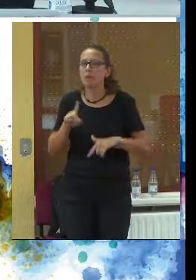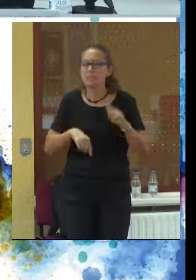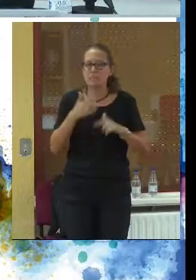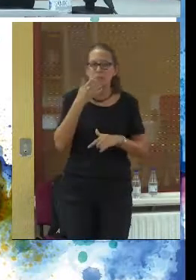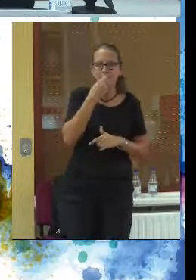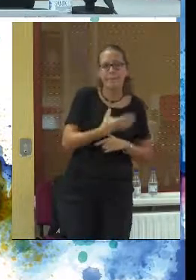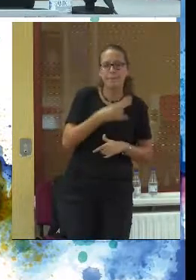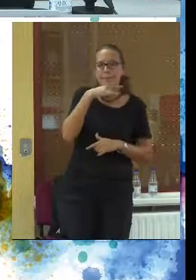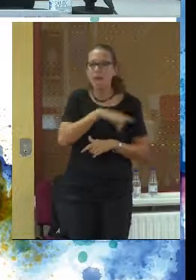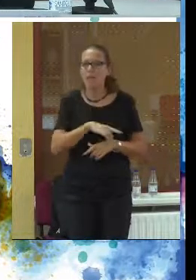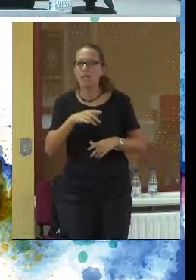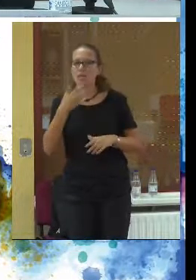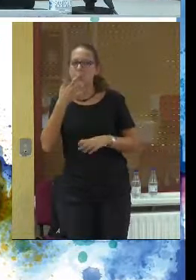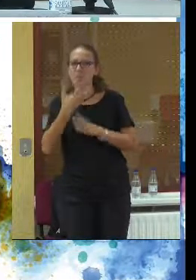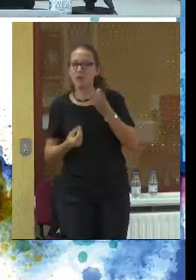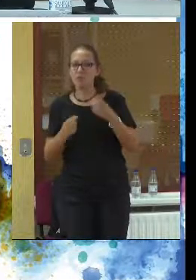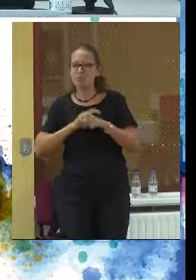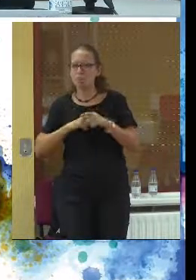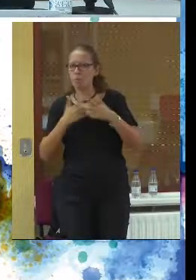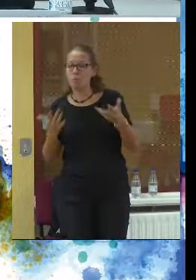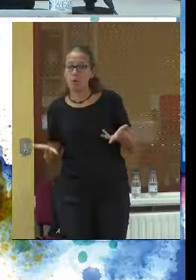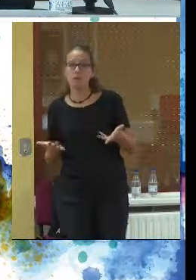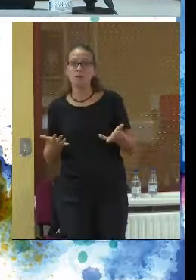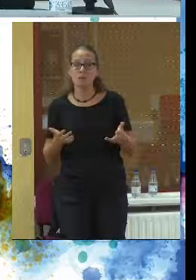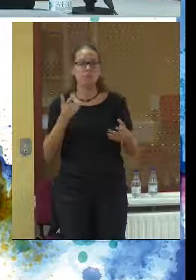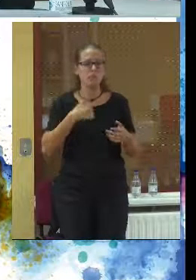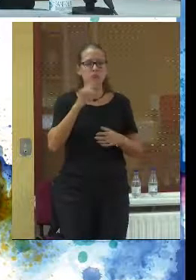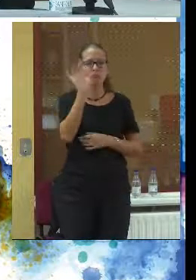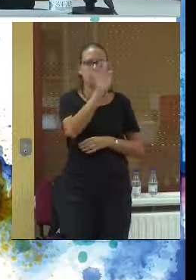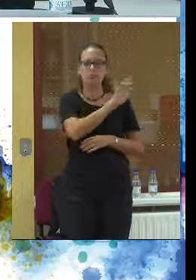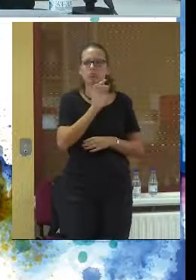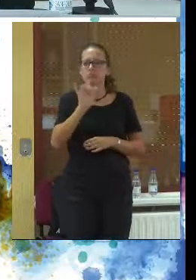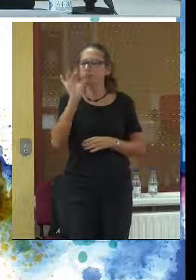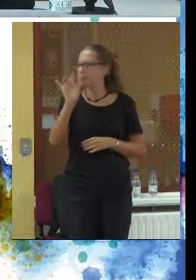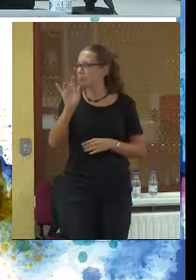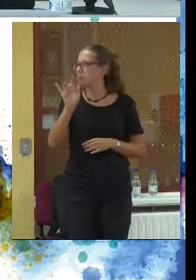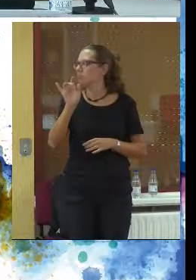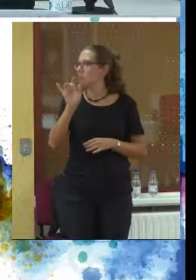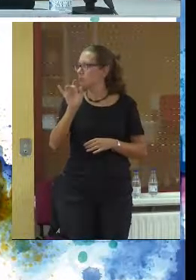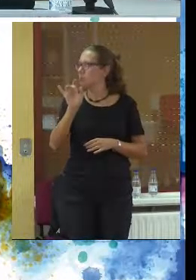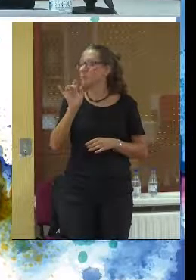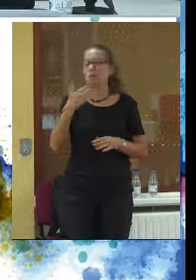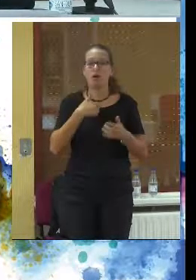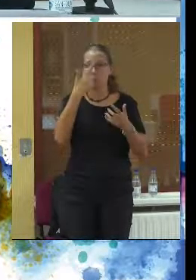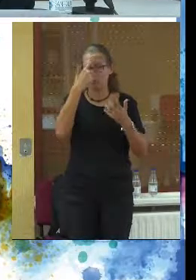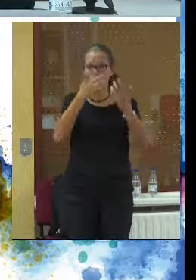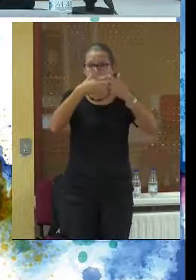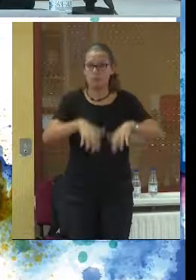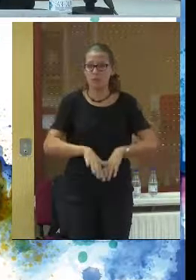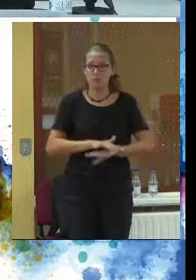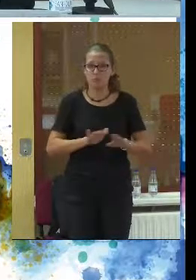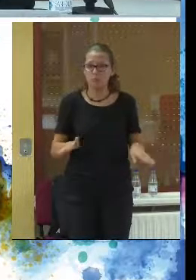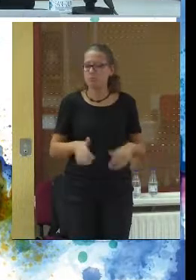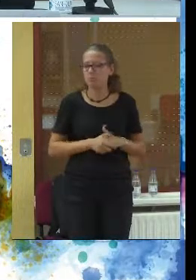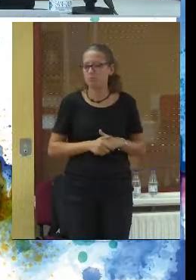point, because with the automated pointing system, he can make the